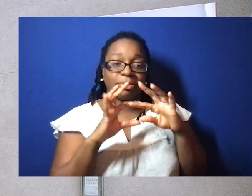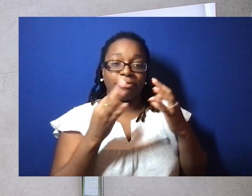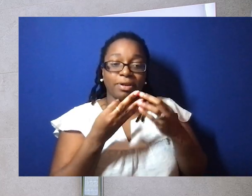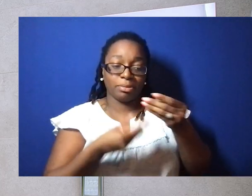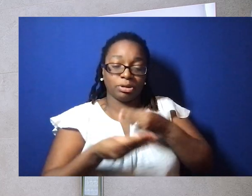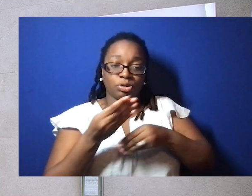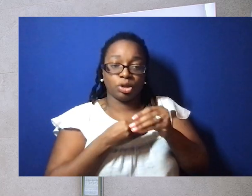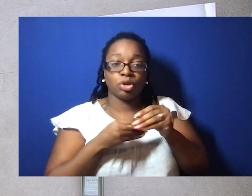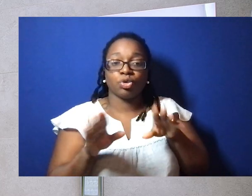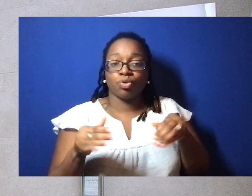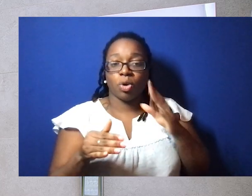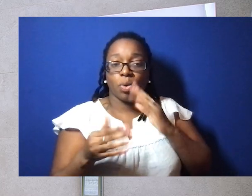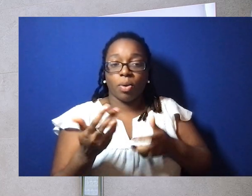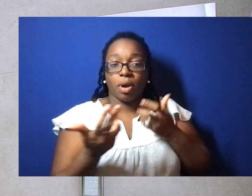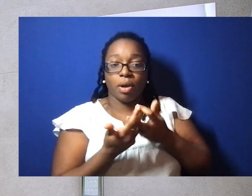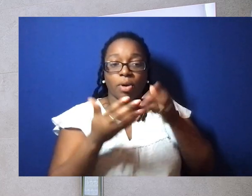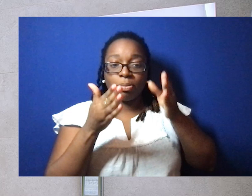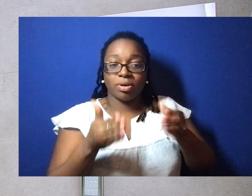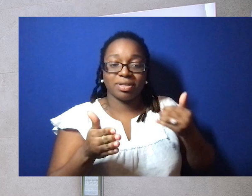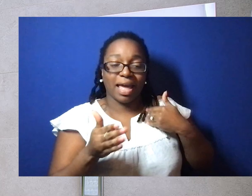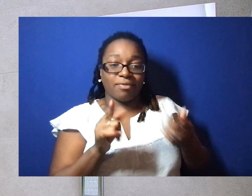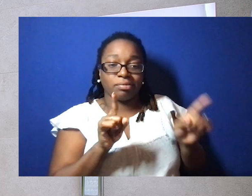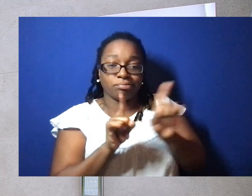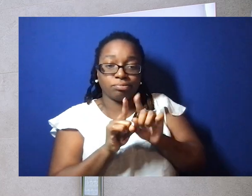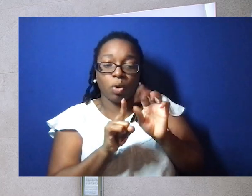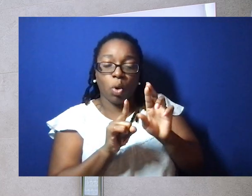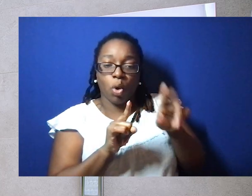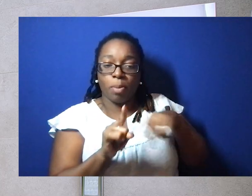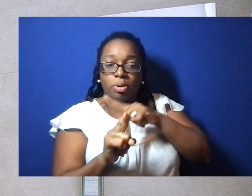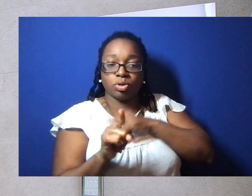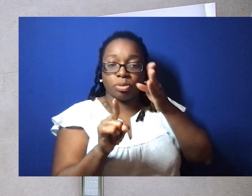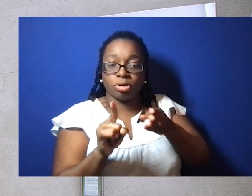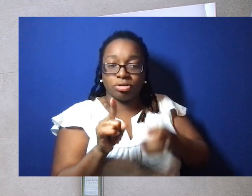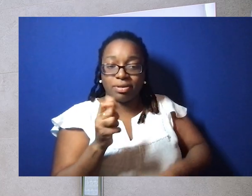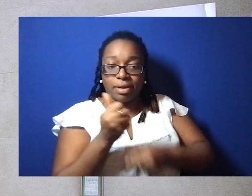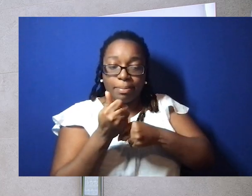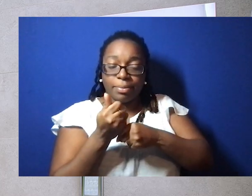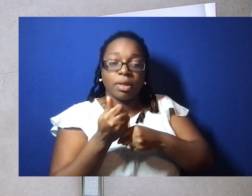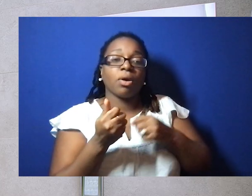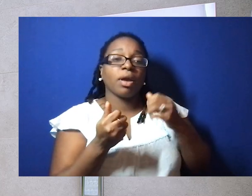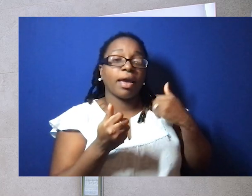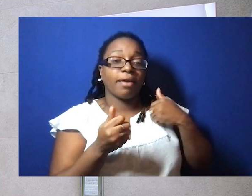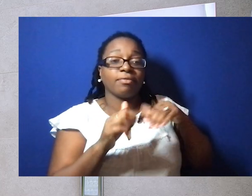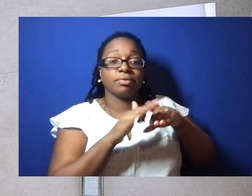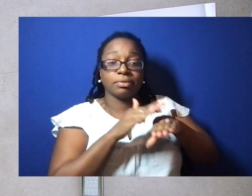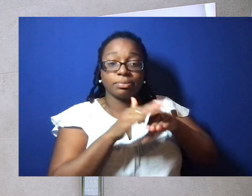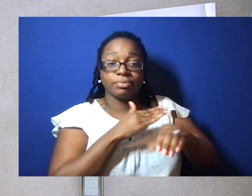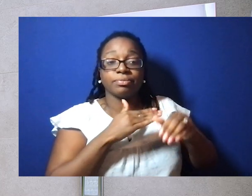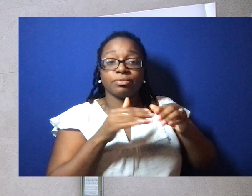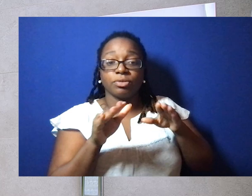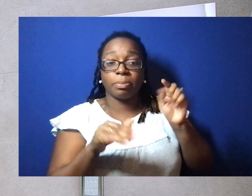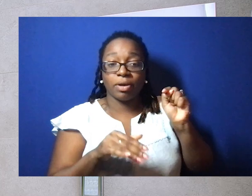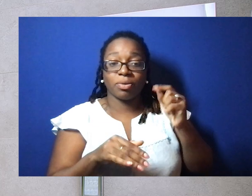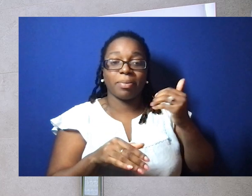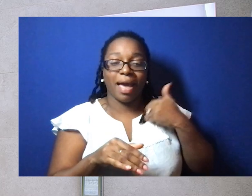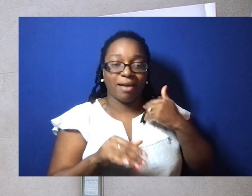family changing room that would accompany a person's caregiver or personal attendant? Are the accessible restrooms conveniently located with